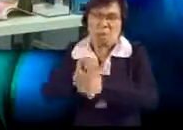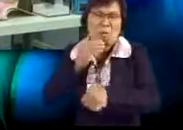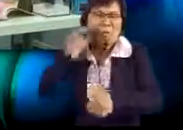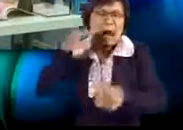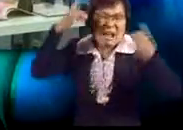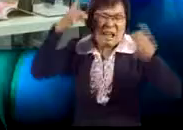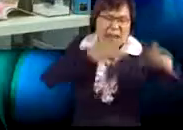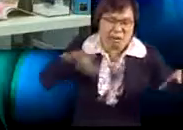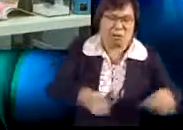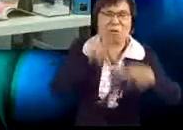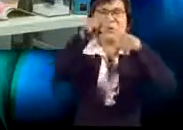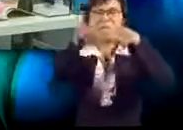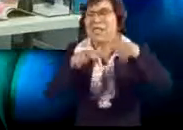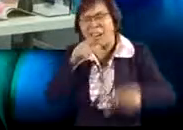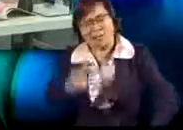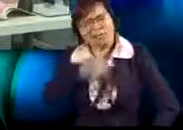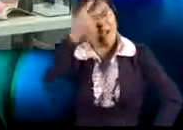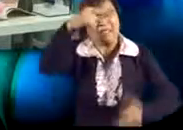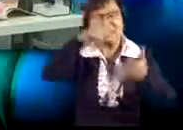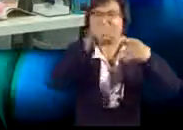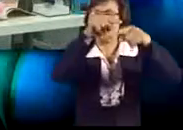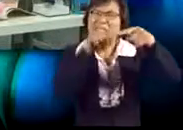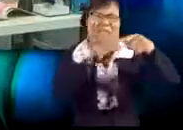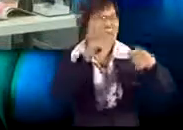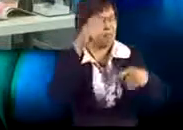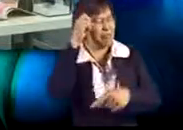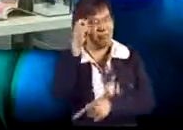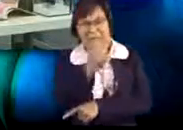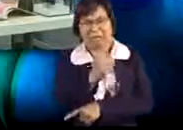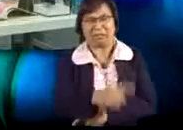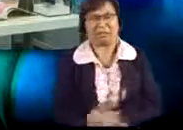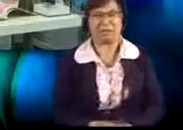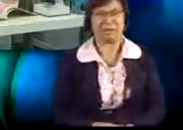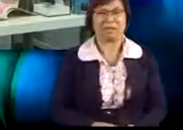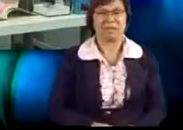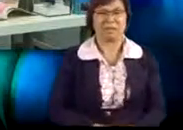in fractions. I don't understand these fractions.